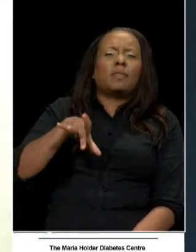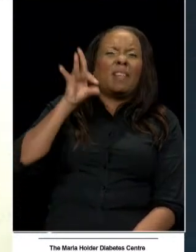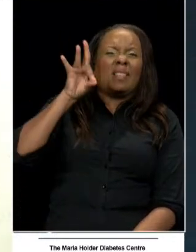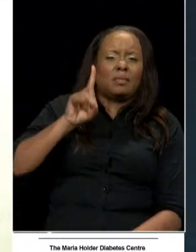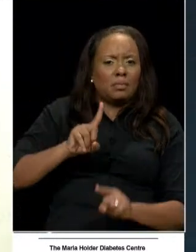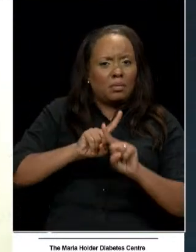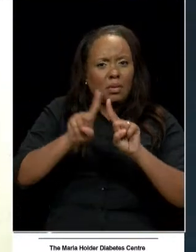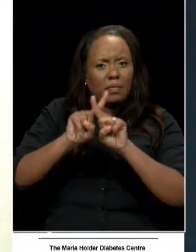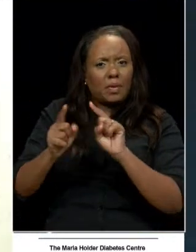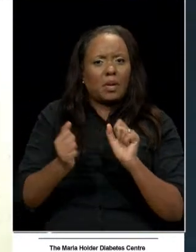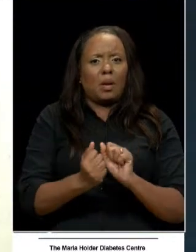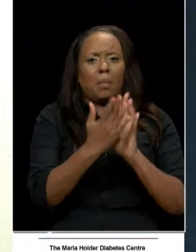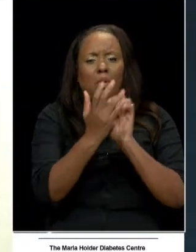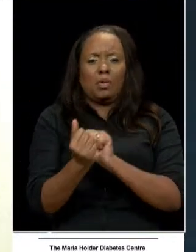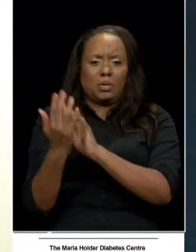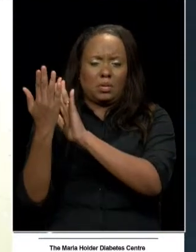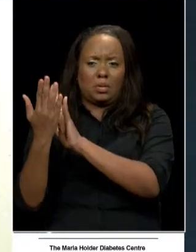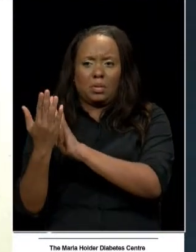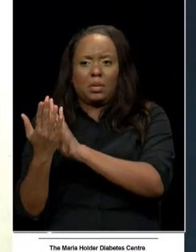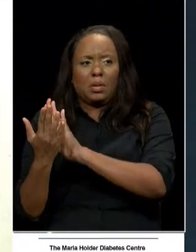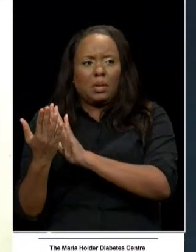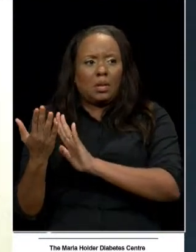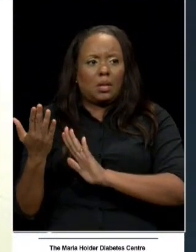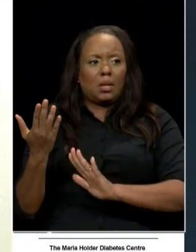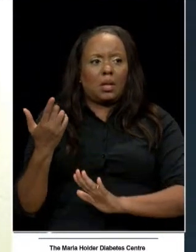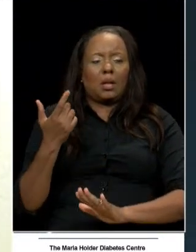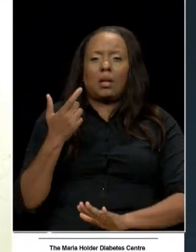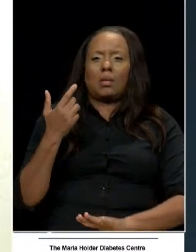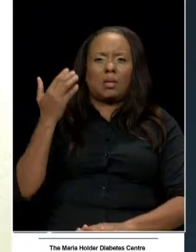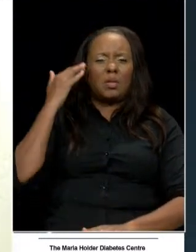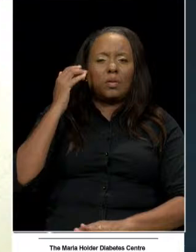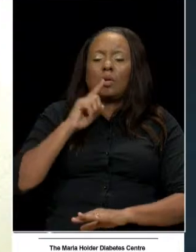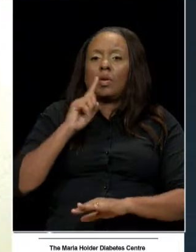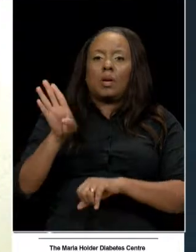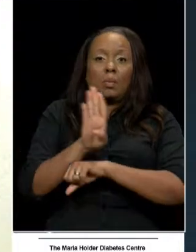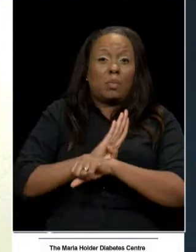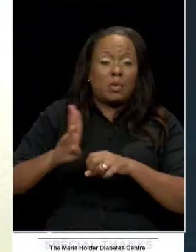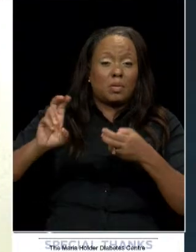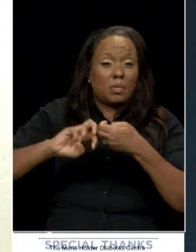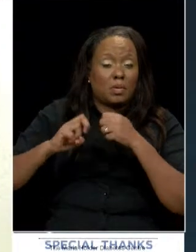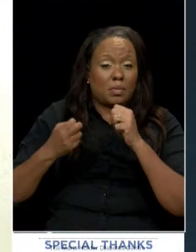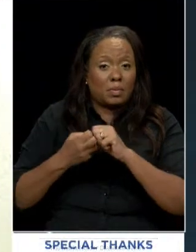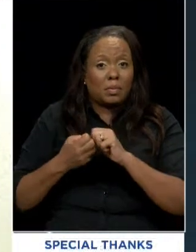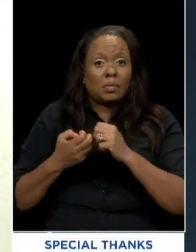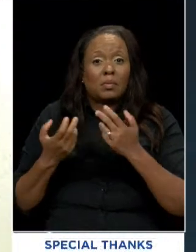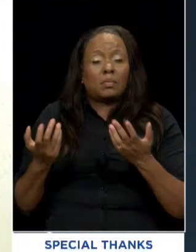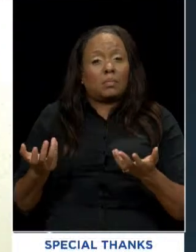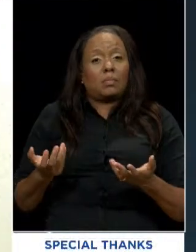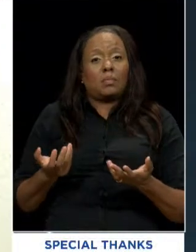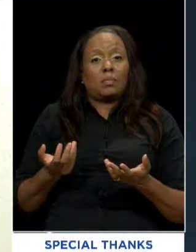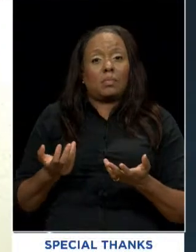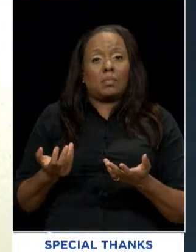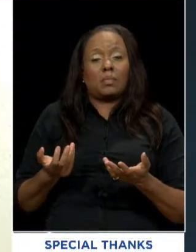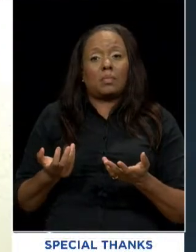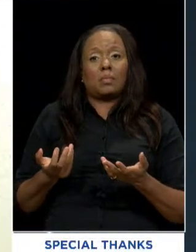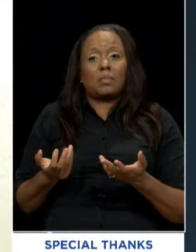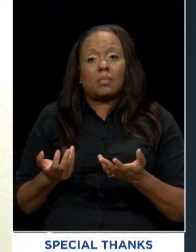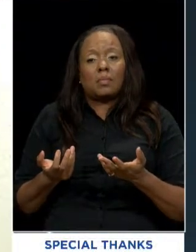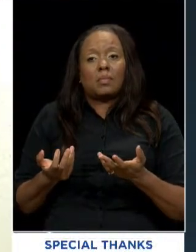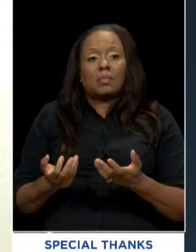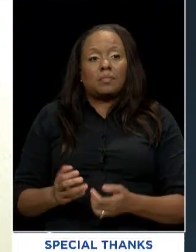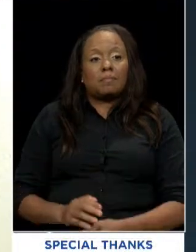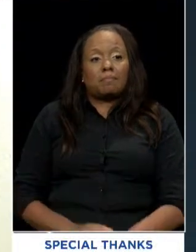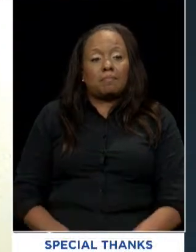in terms of what I think can be done because it is a national problem. But I can say that trust has